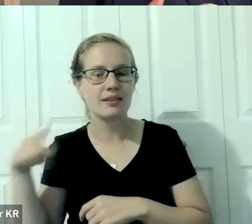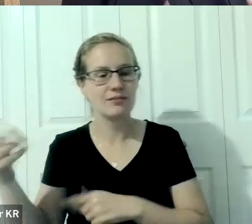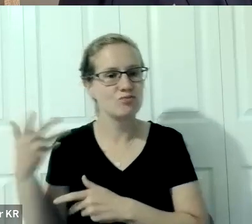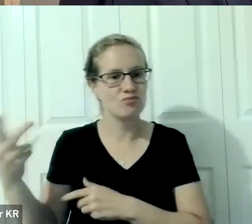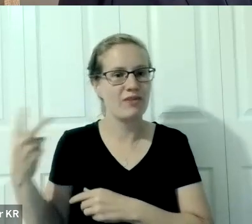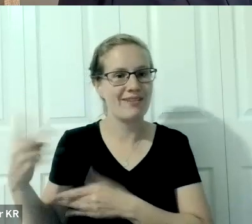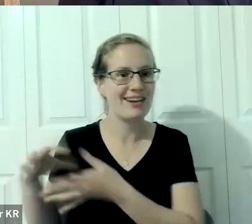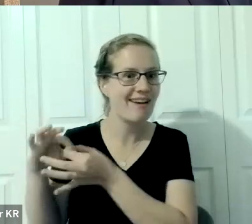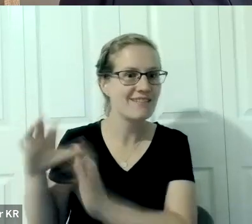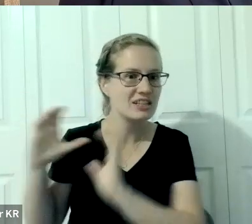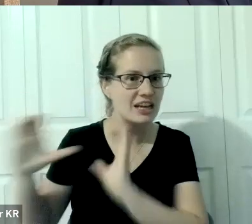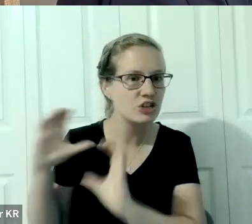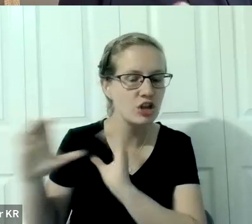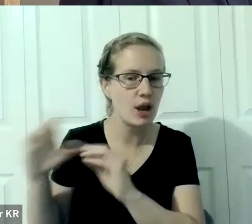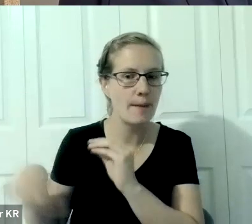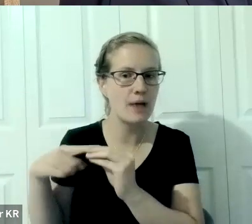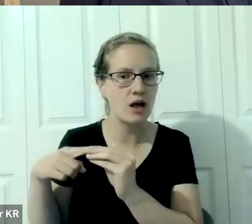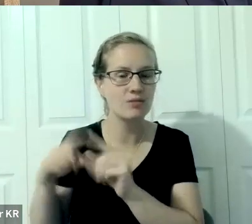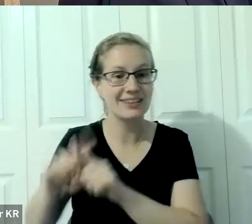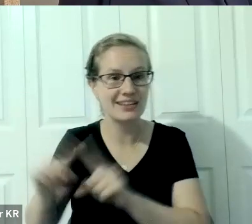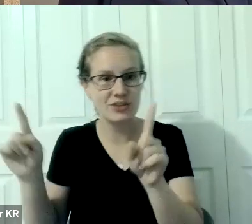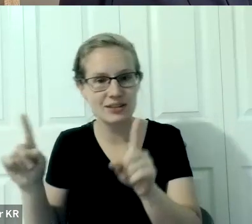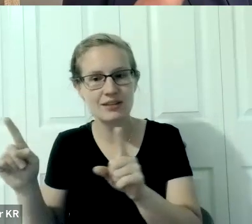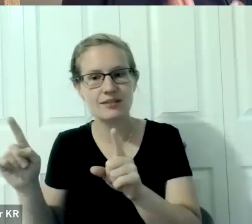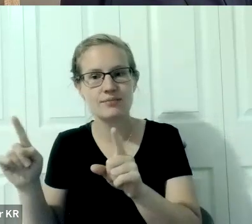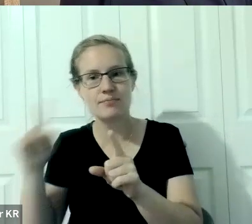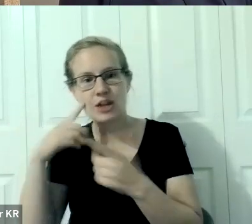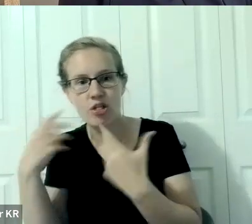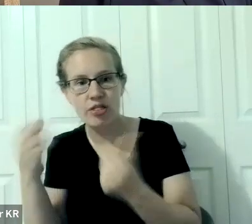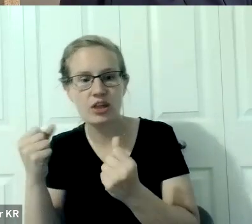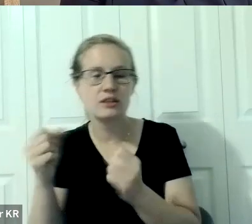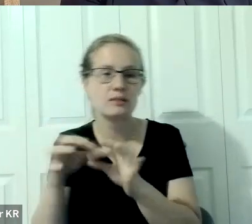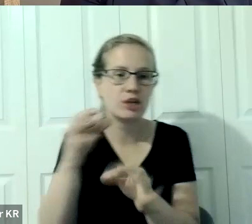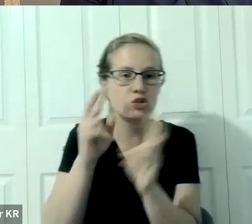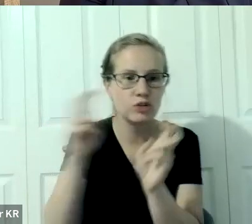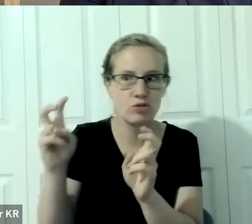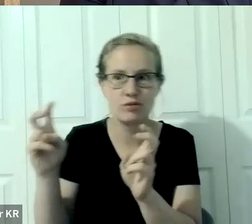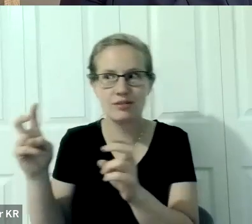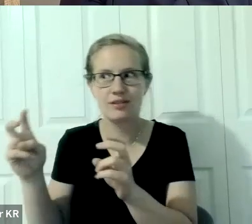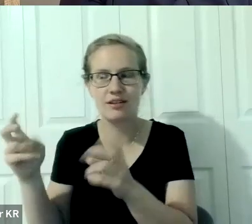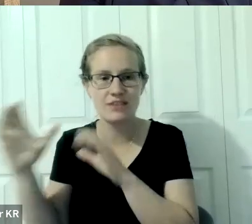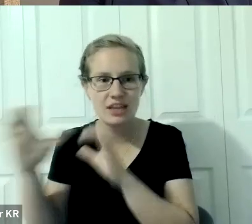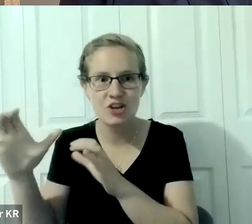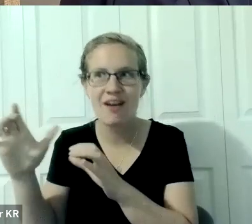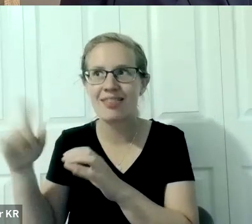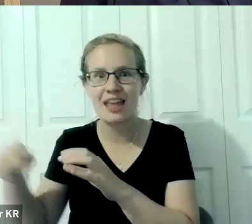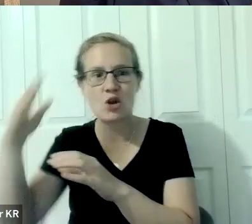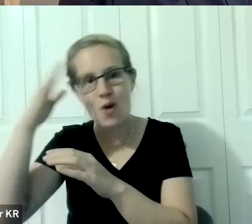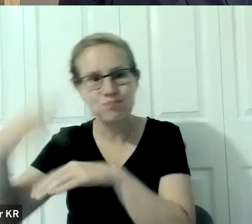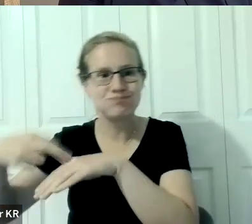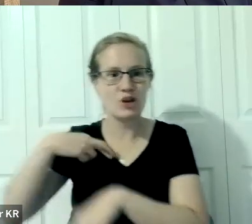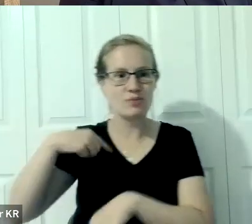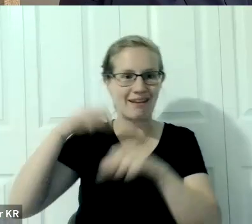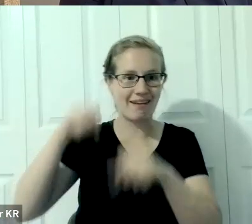have had a conversation about the difference between mental health issues and spiritual issues. And so I think also